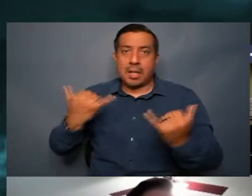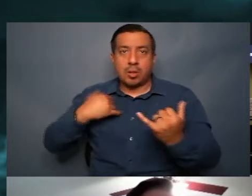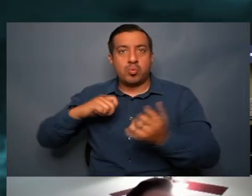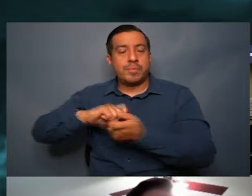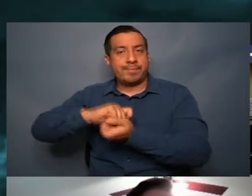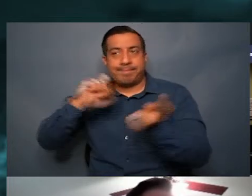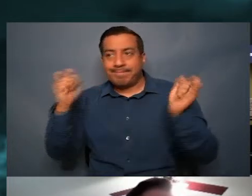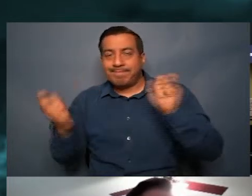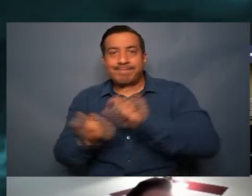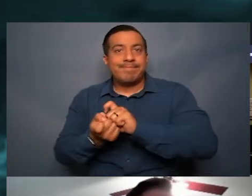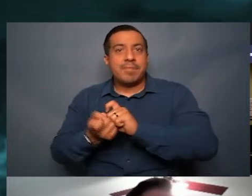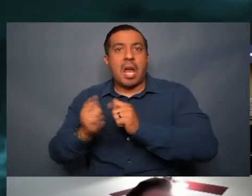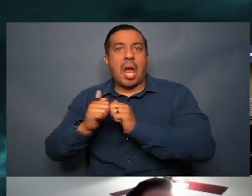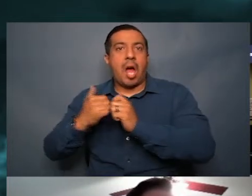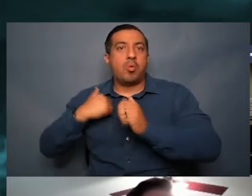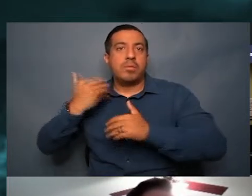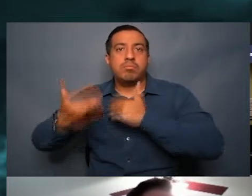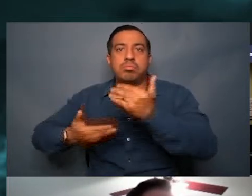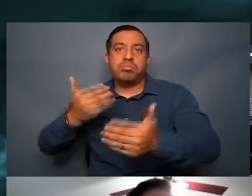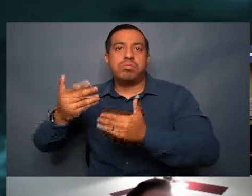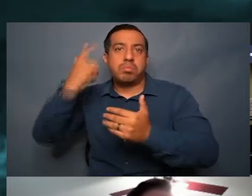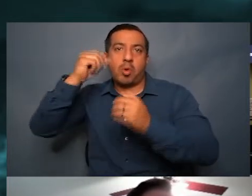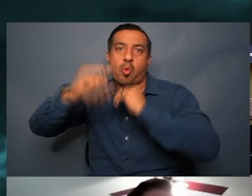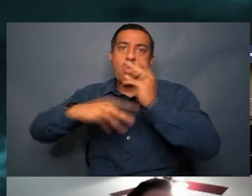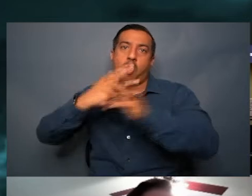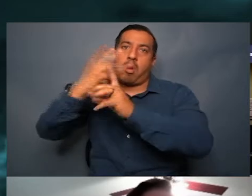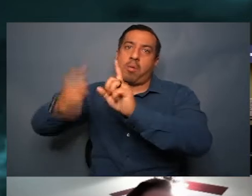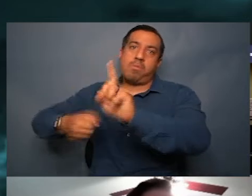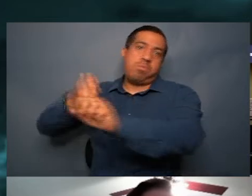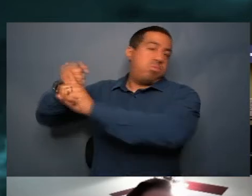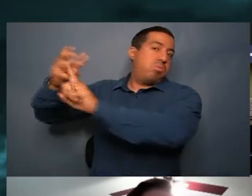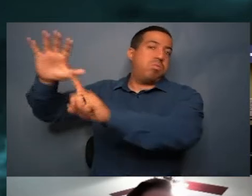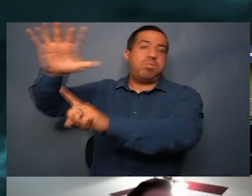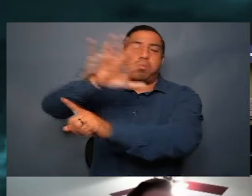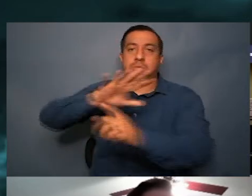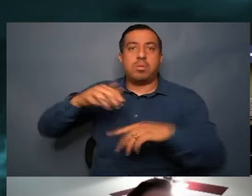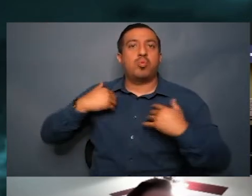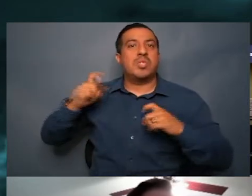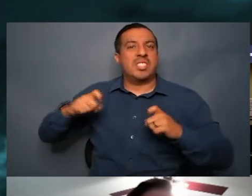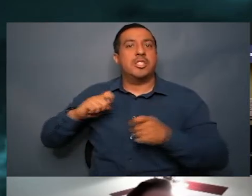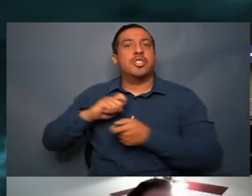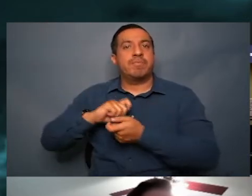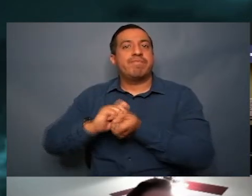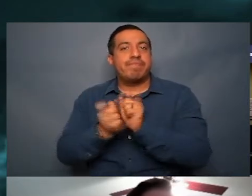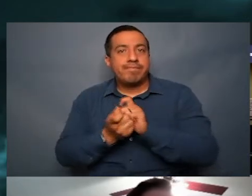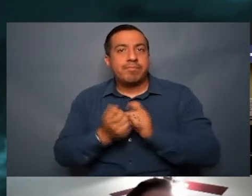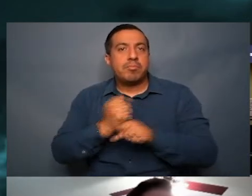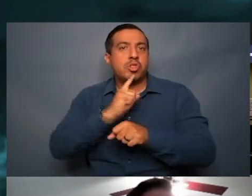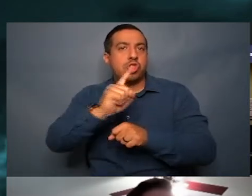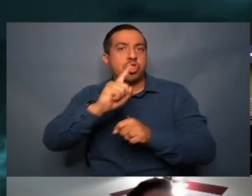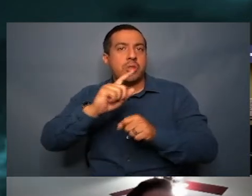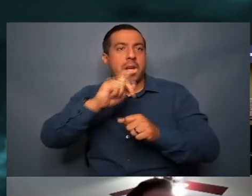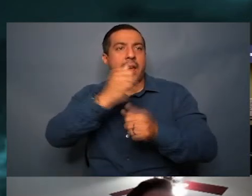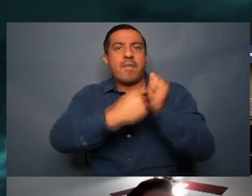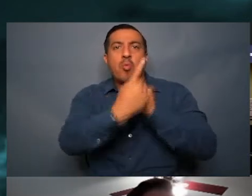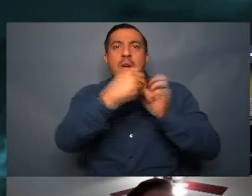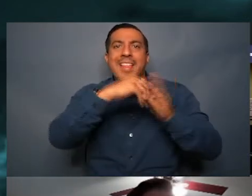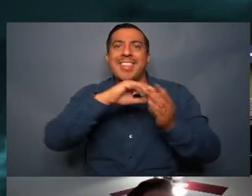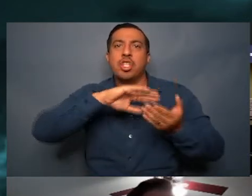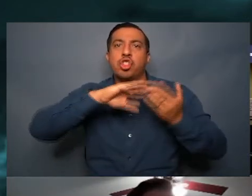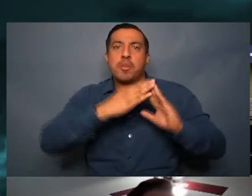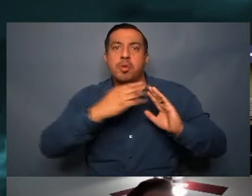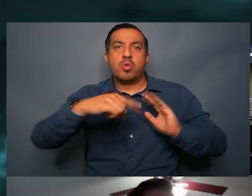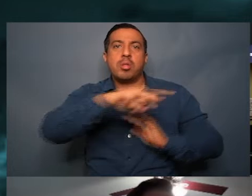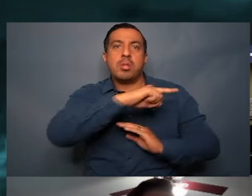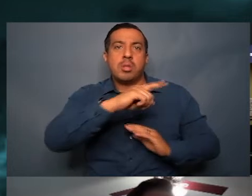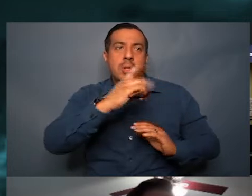globe. And we will do the best we can to make sure that our community and every resident that has to